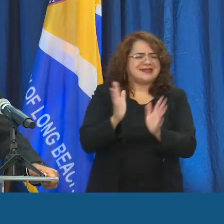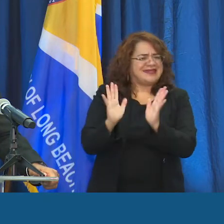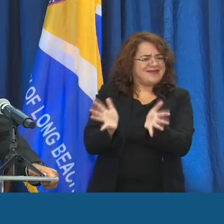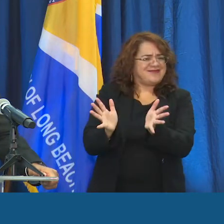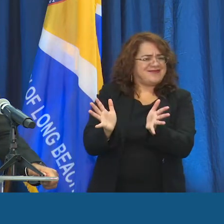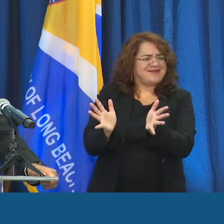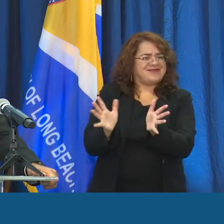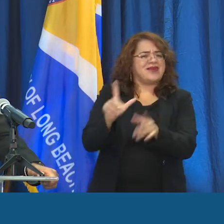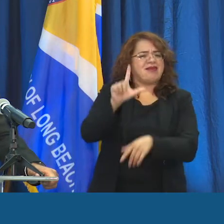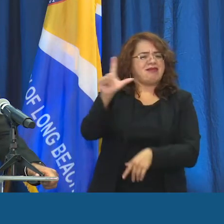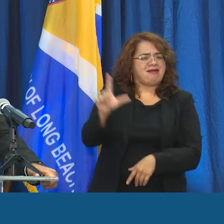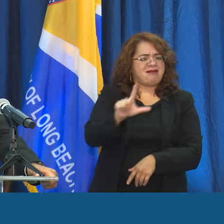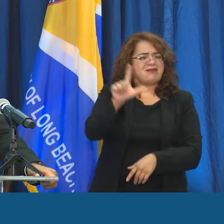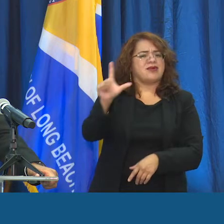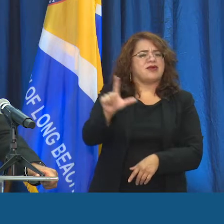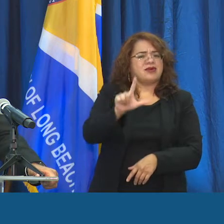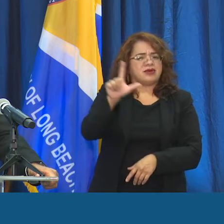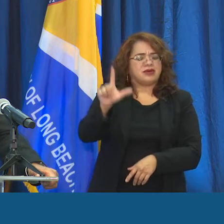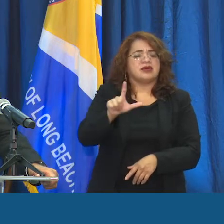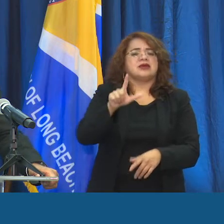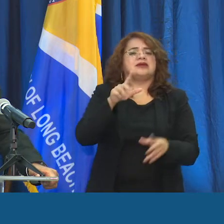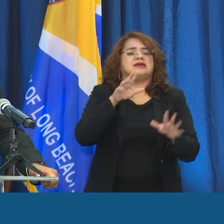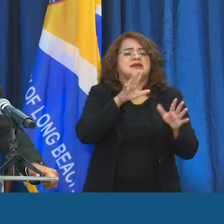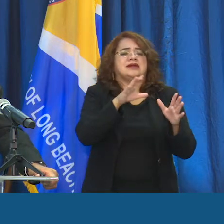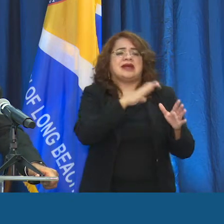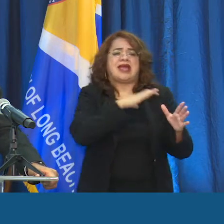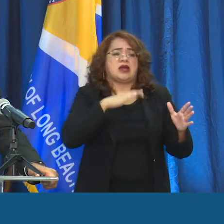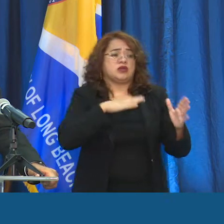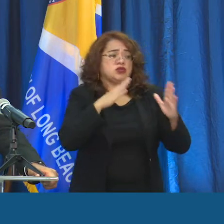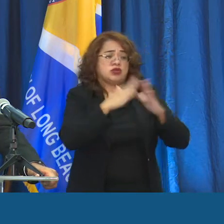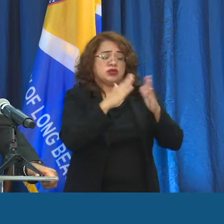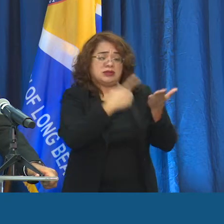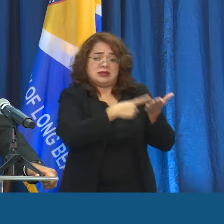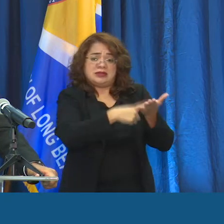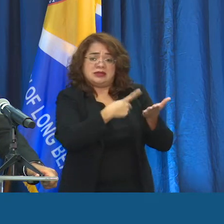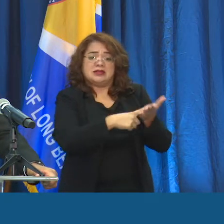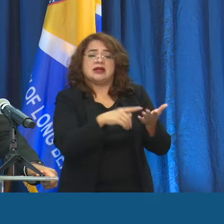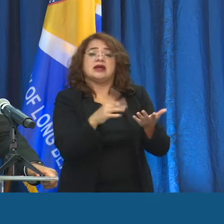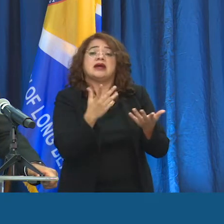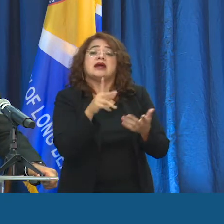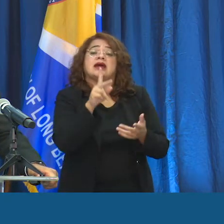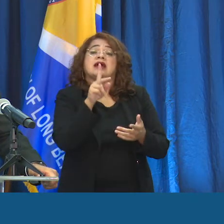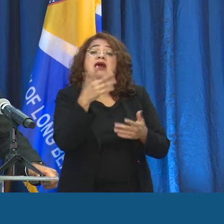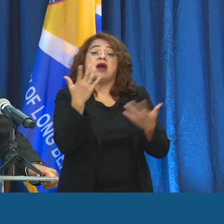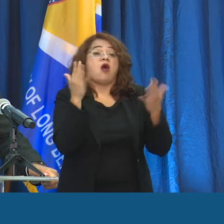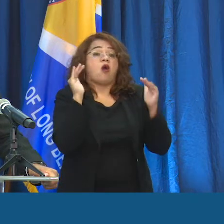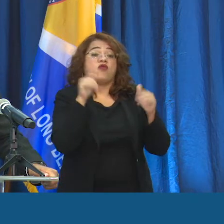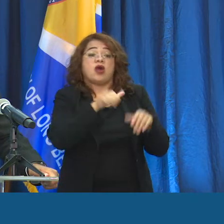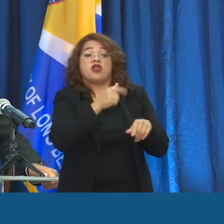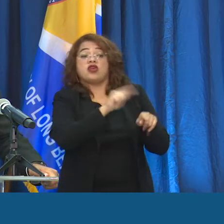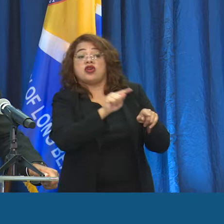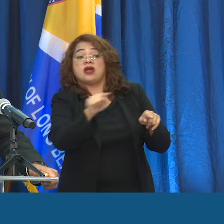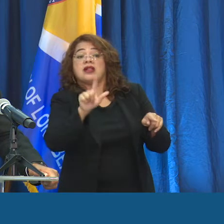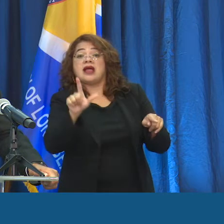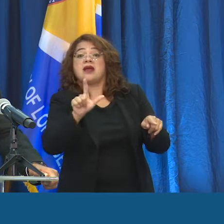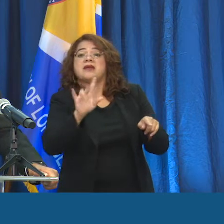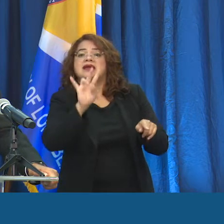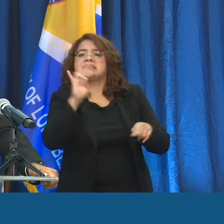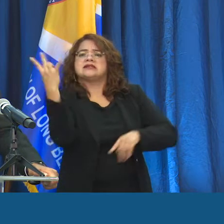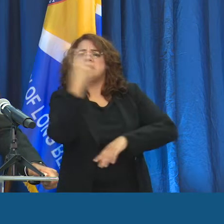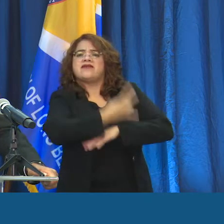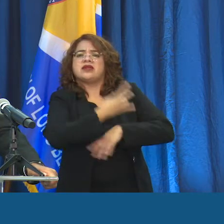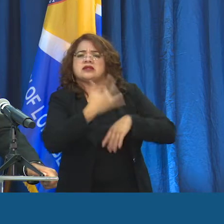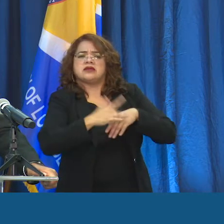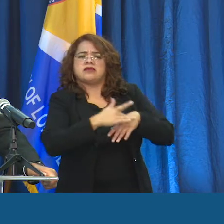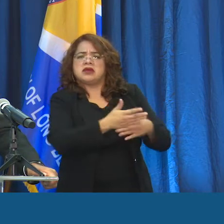are, and work in the future with the council to hopefully expand some key libraries even to 7 days a week. There's also a